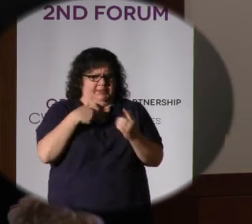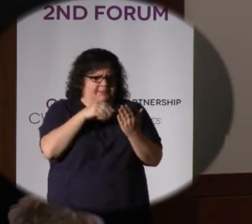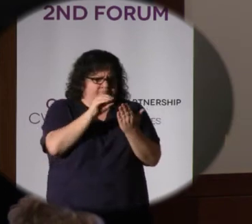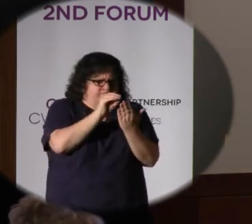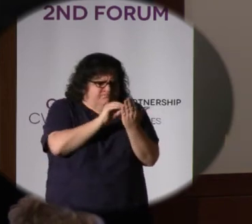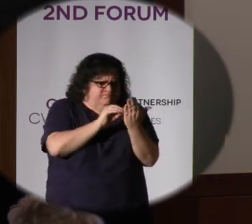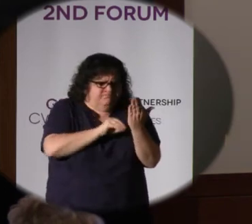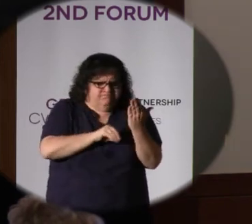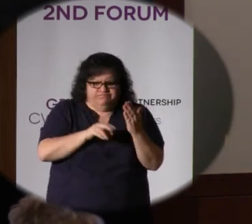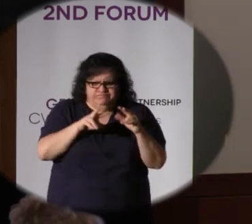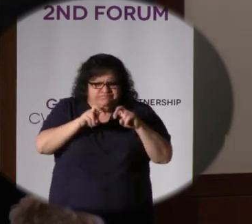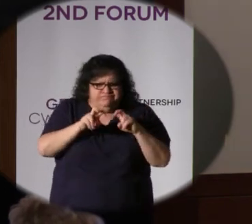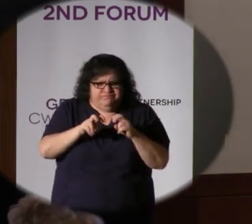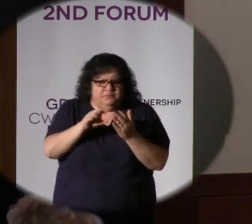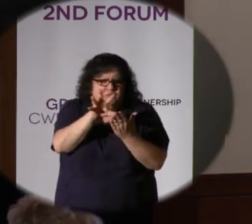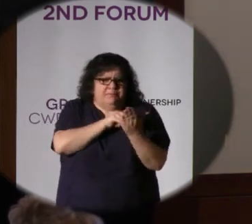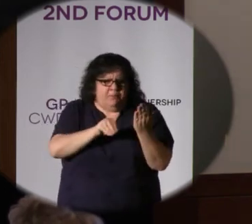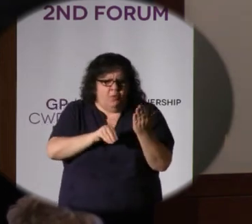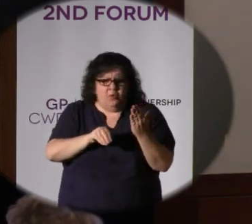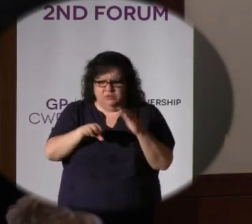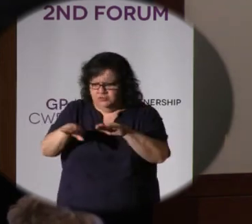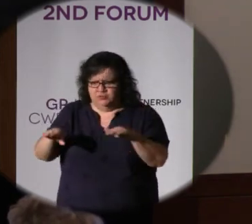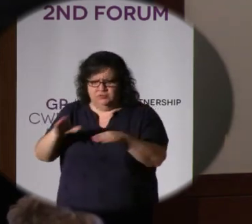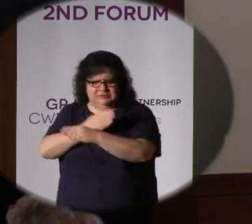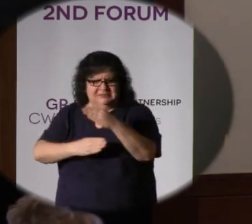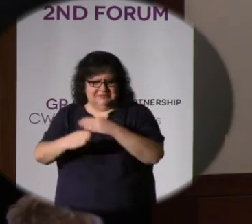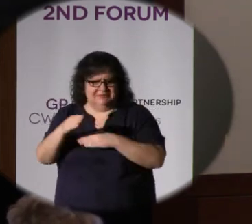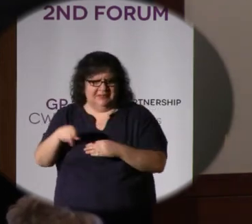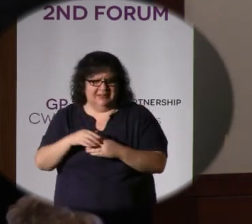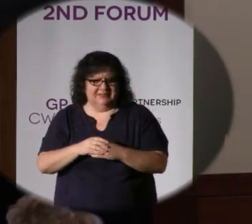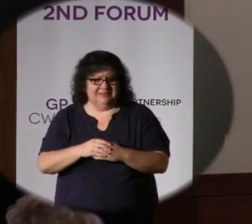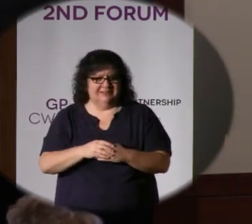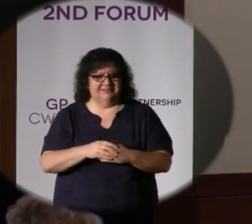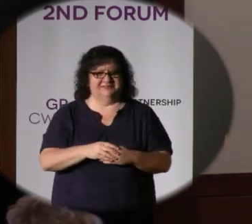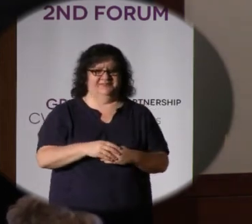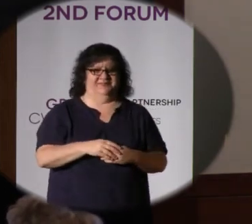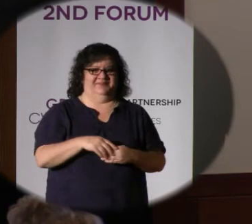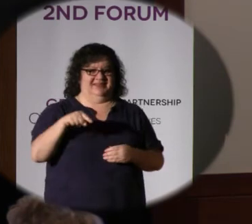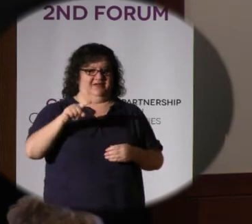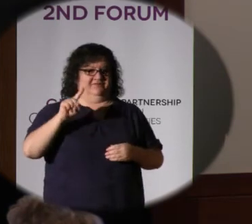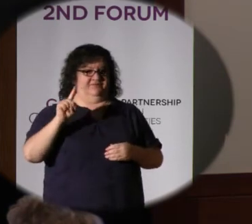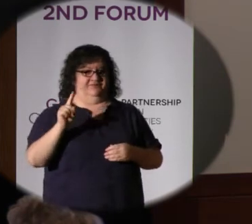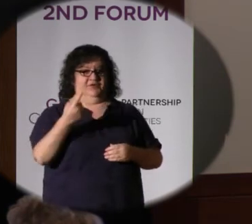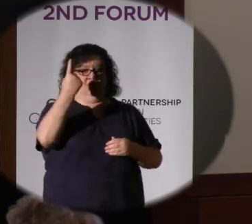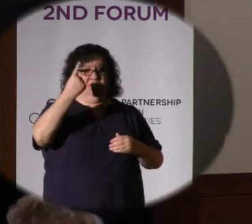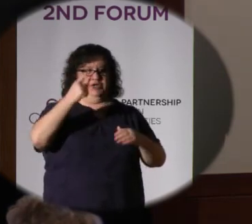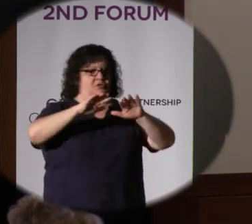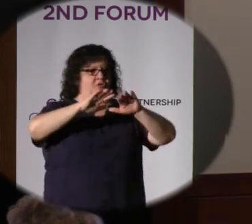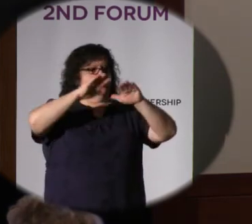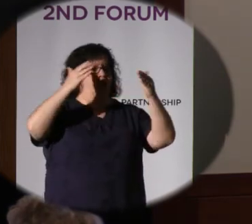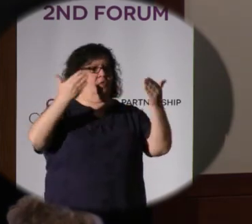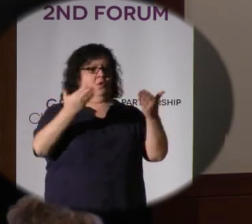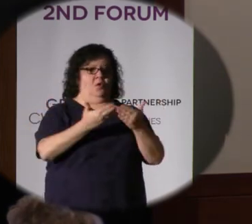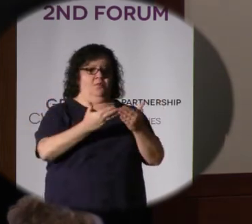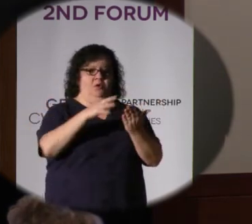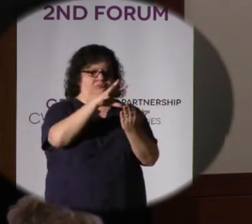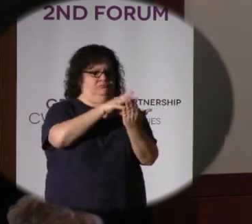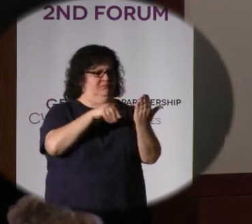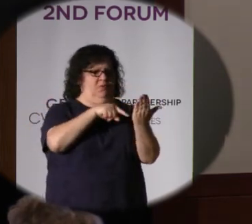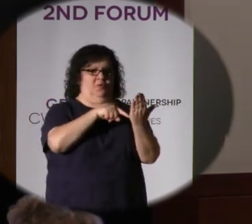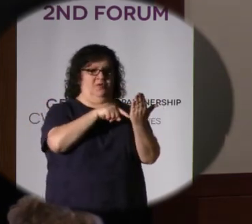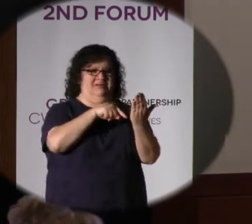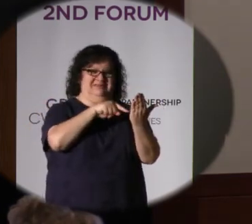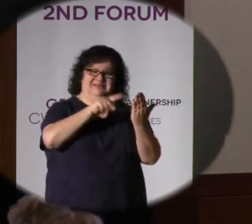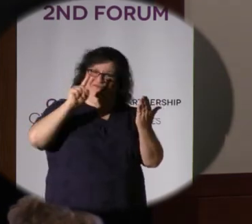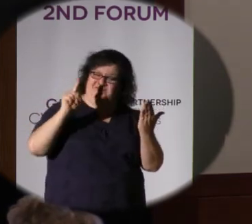report rendering visibility to issues of children with disabilities. We are really very proud of this report